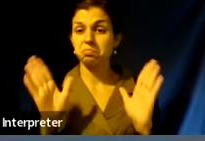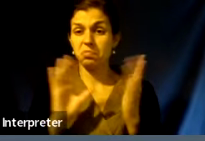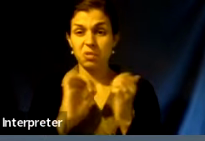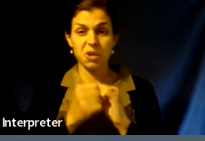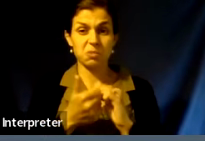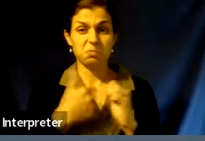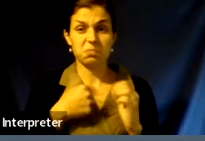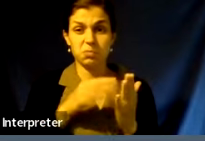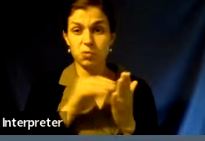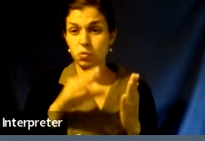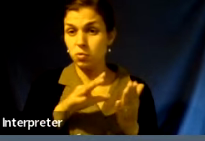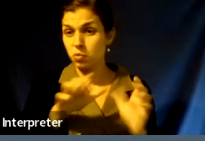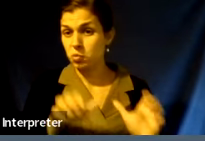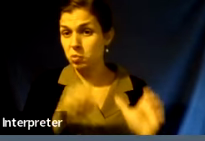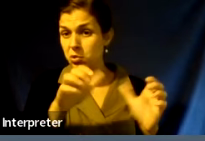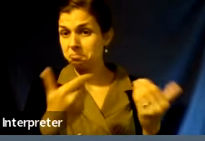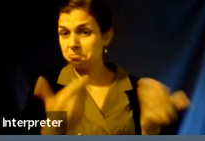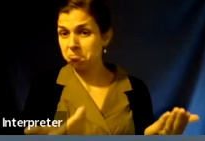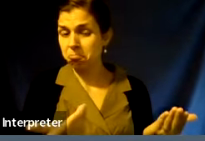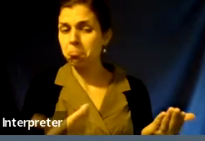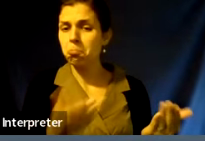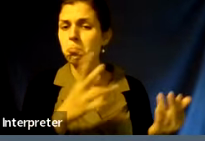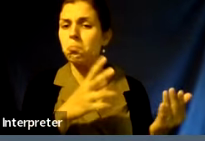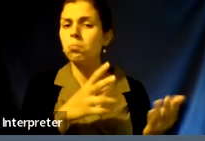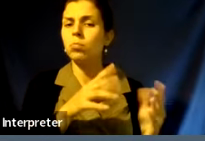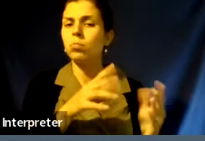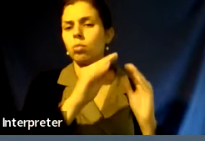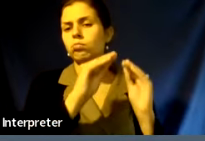those activities.